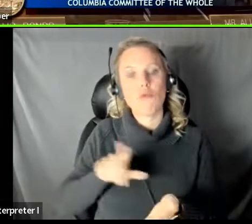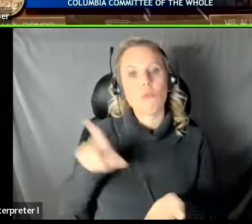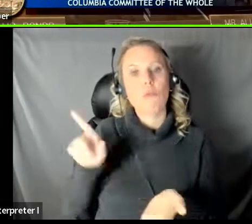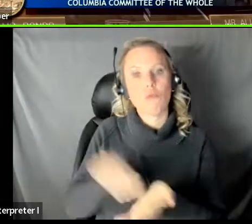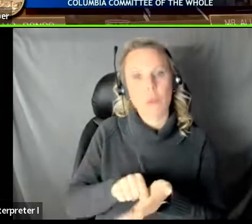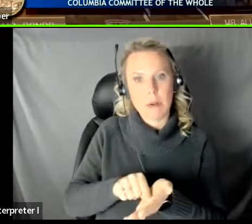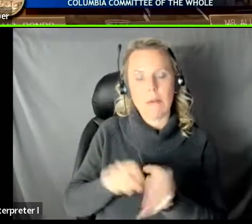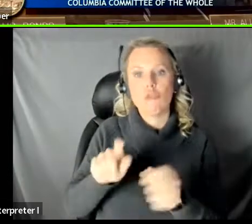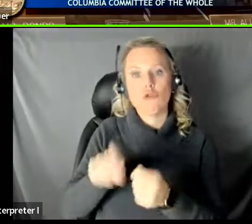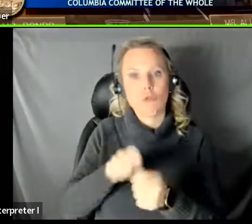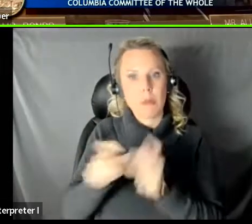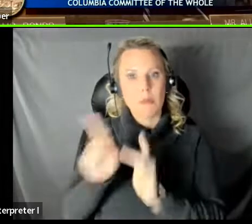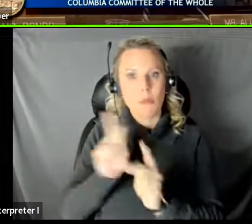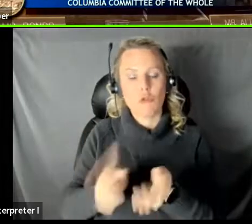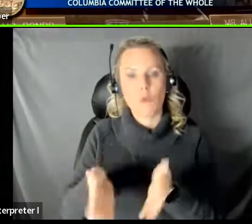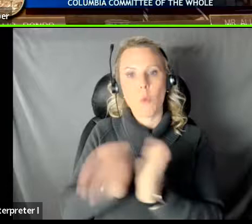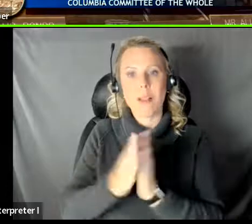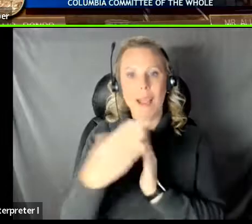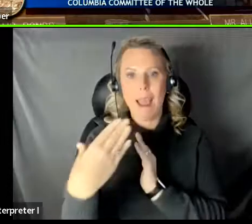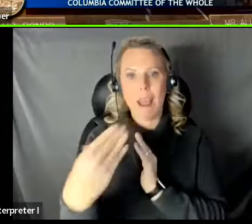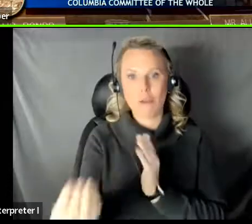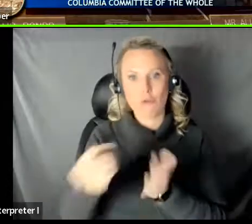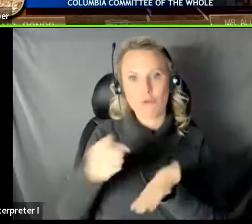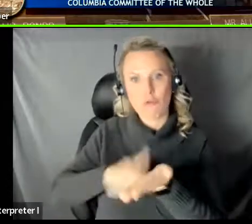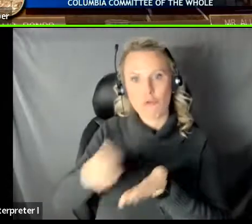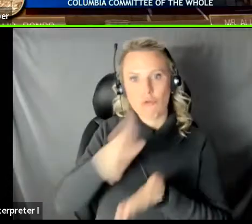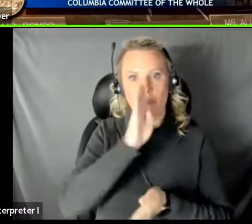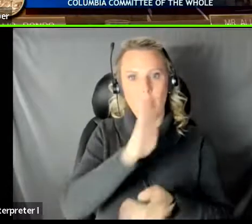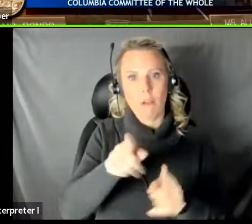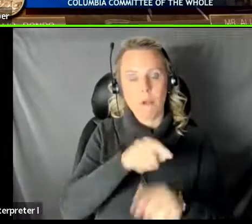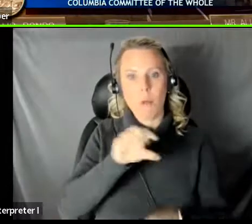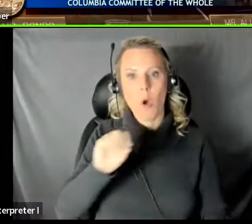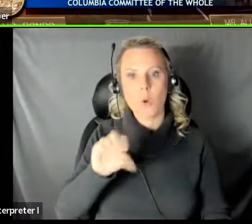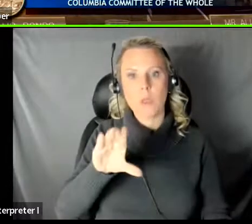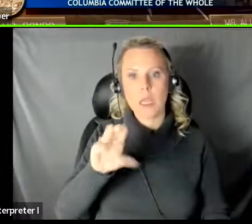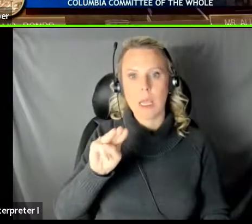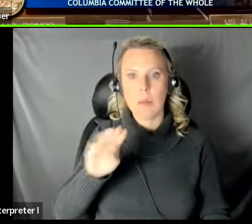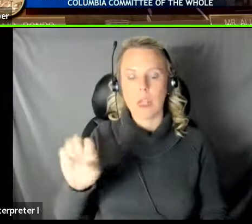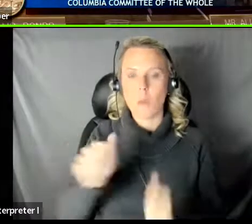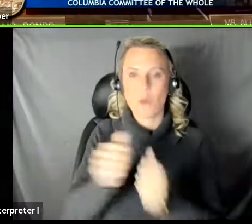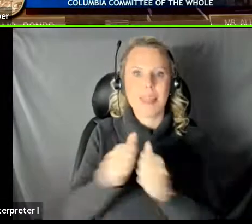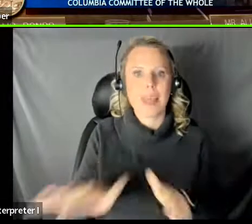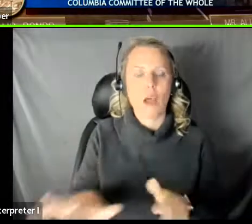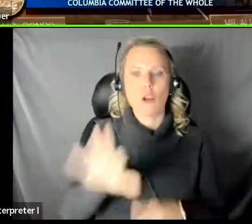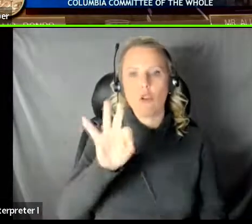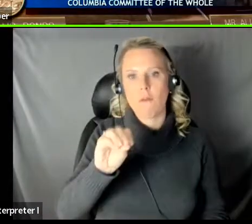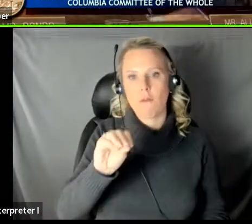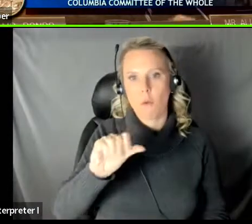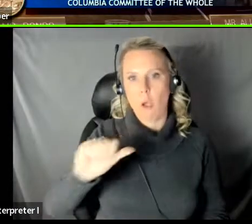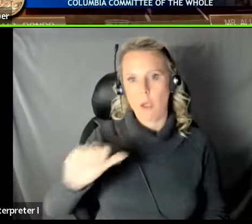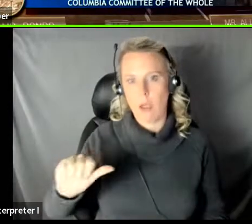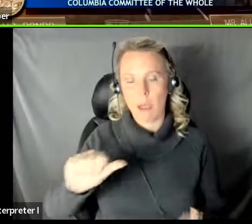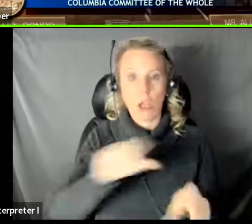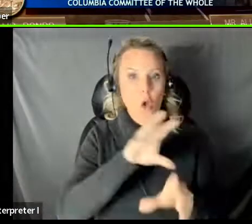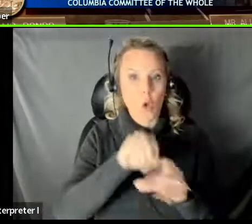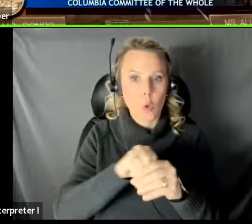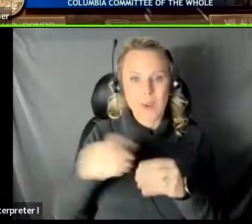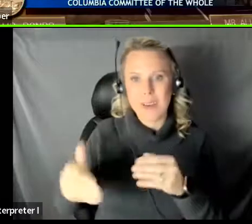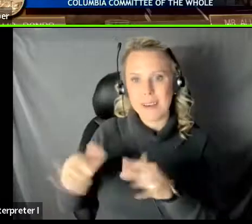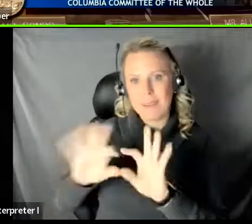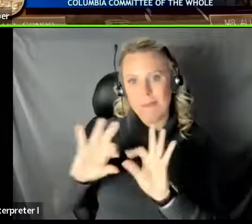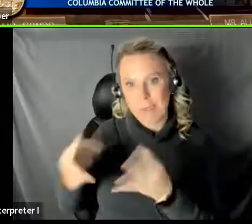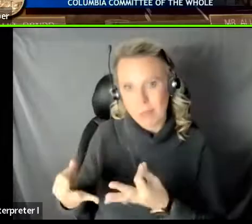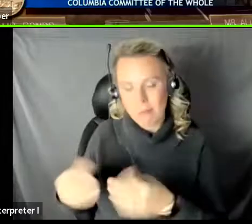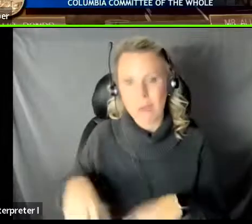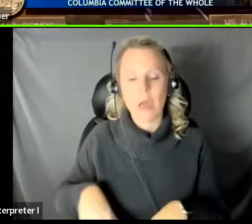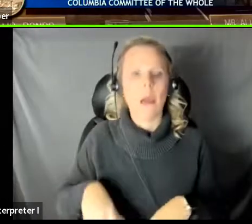to request an external examination or autopsy report directly from OCME without having to utilize the Freedom of Information Act, including next of kin, the